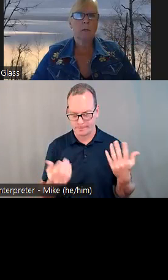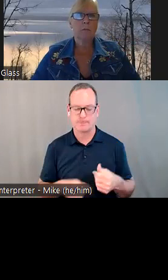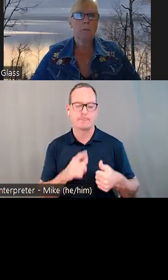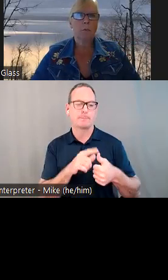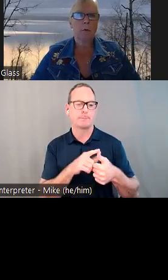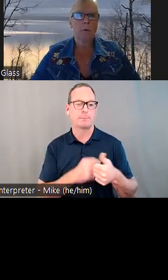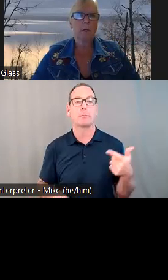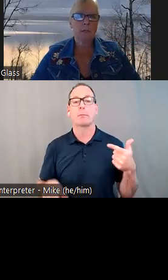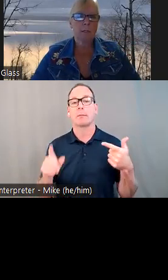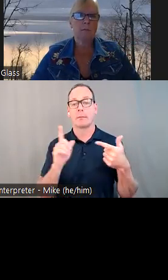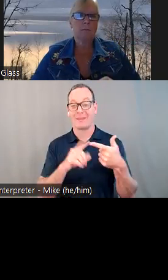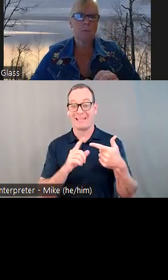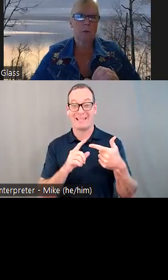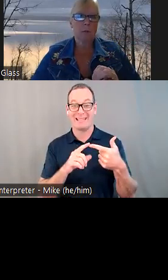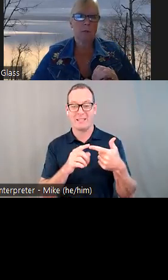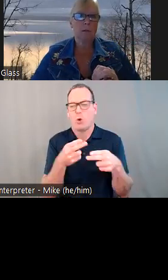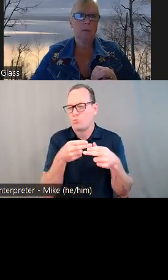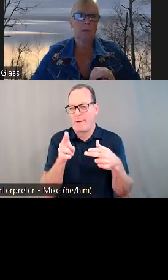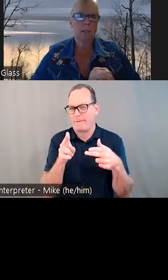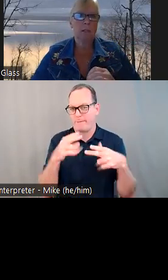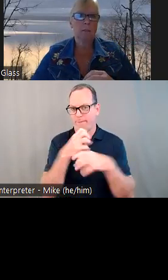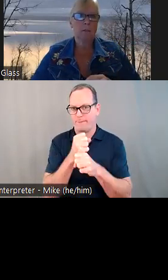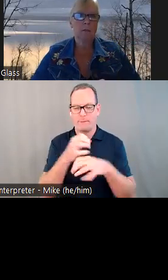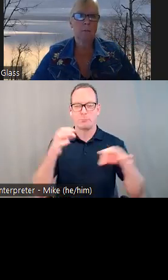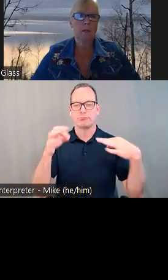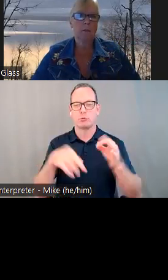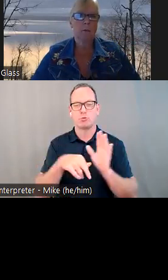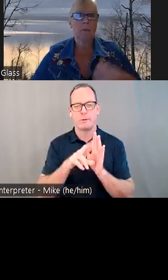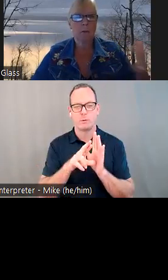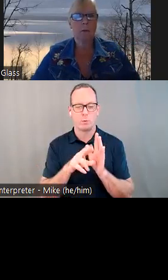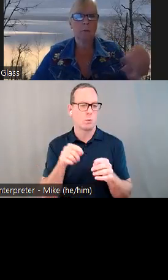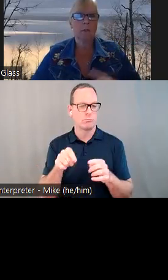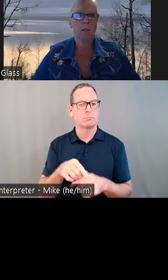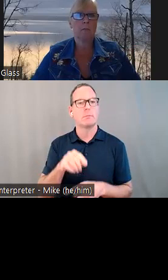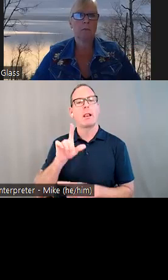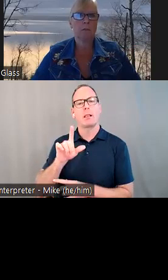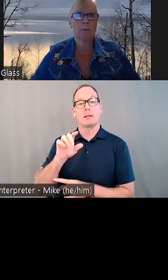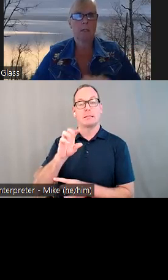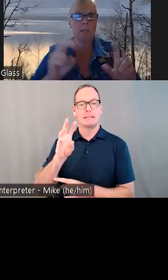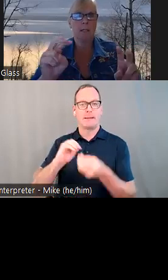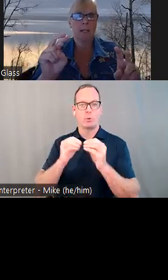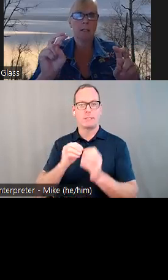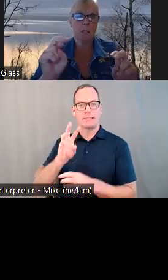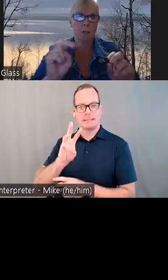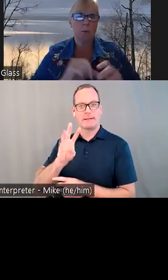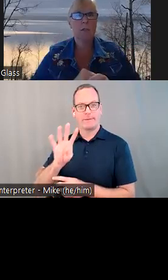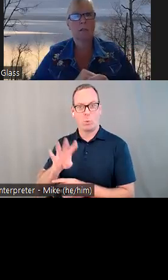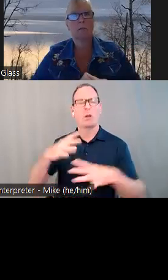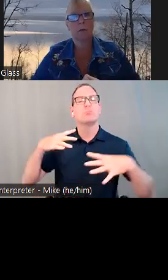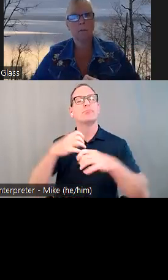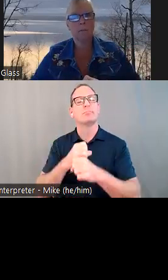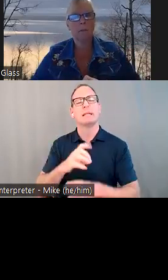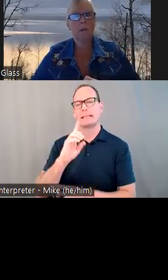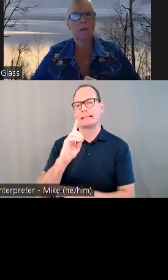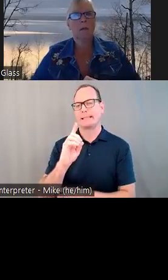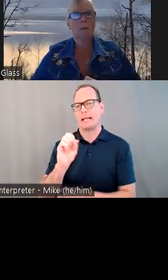review of report 64, the detailed service quality report, or what we usually refer to as the DSQ